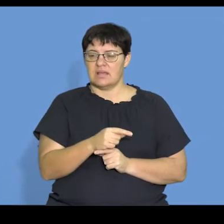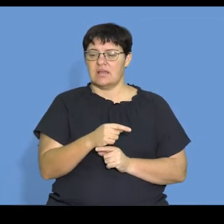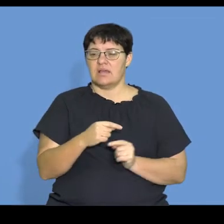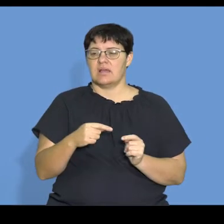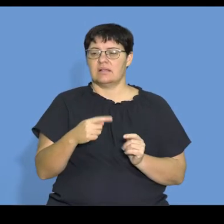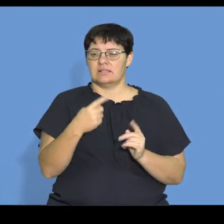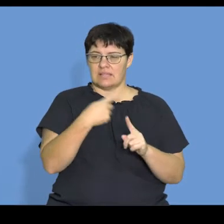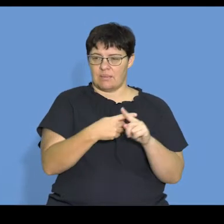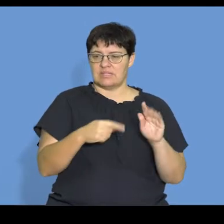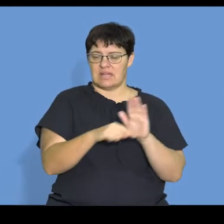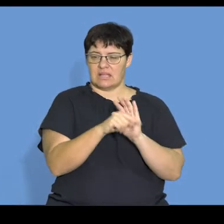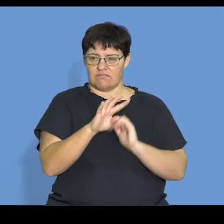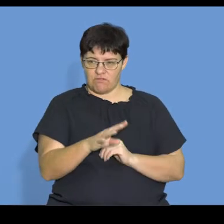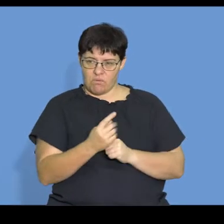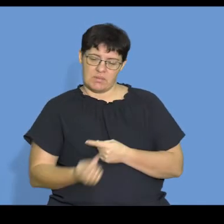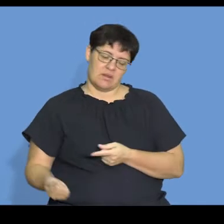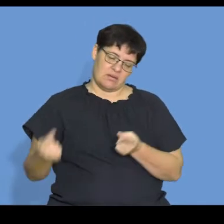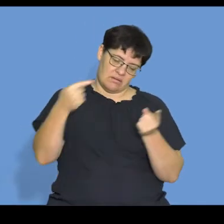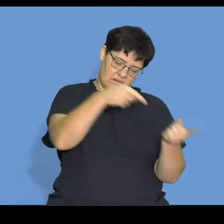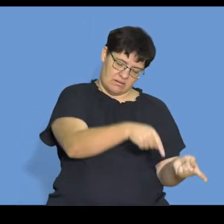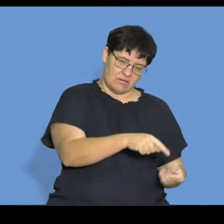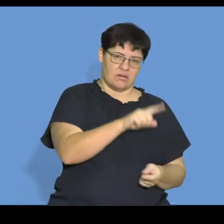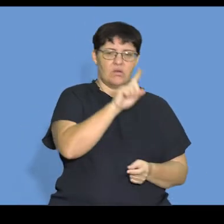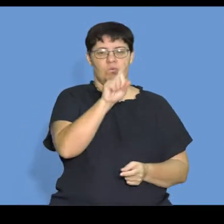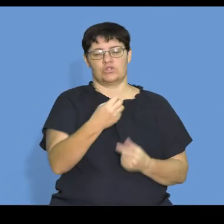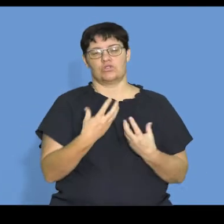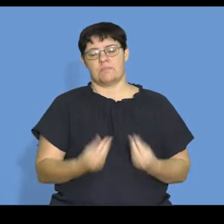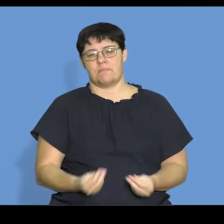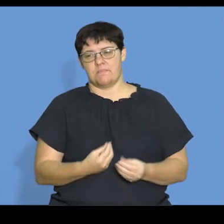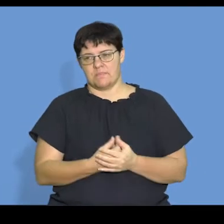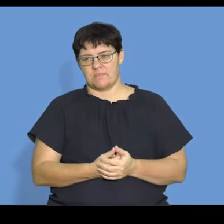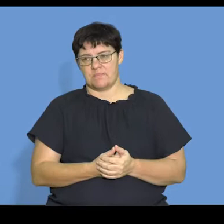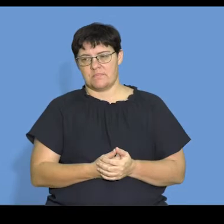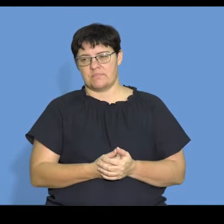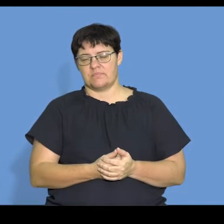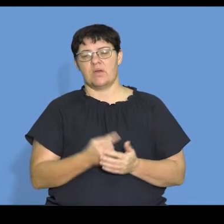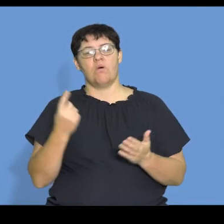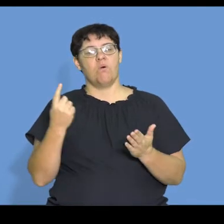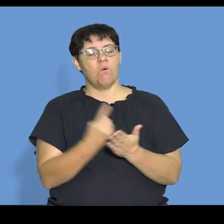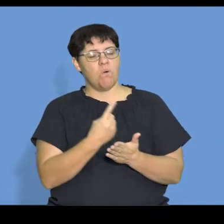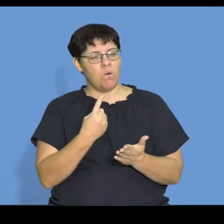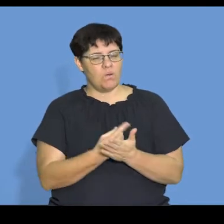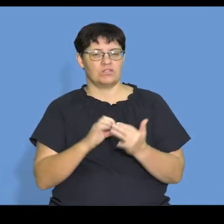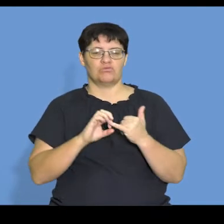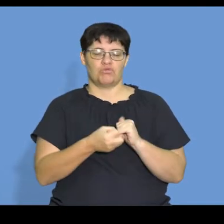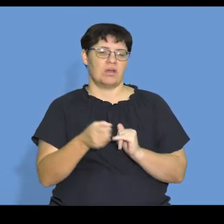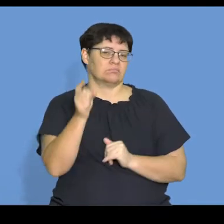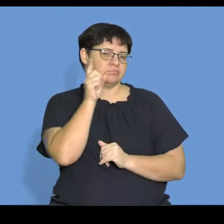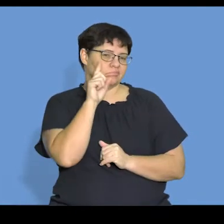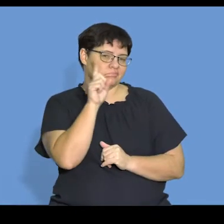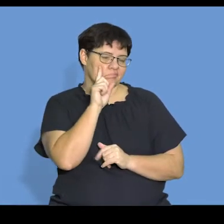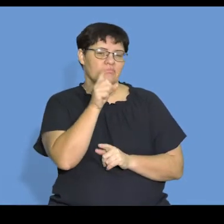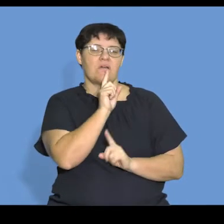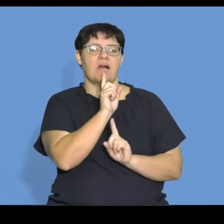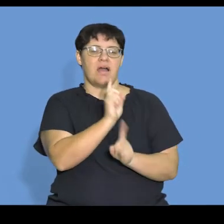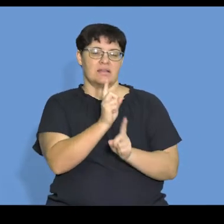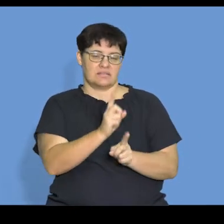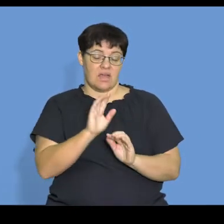back to that particular question that we had there. So always try to test your answer after